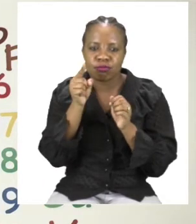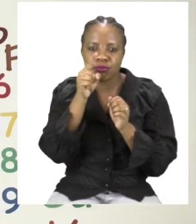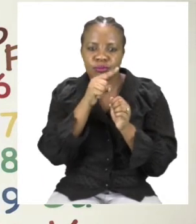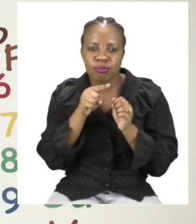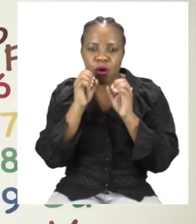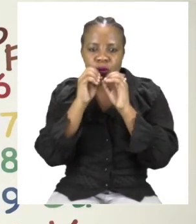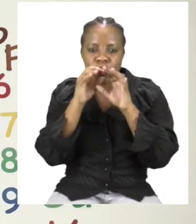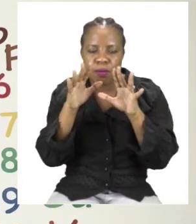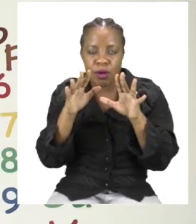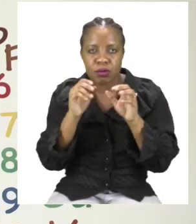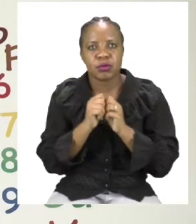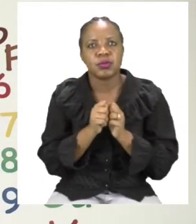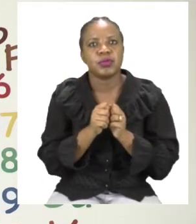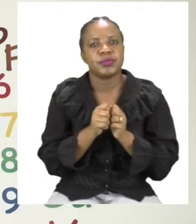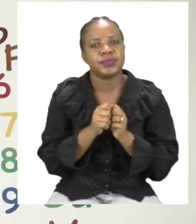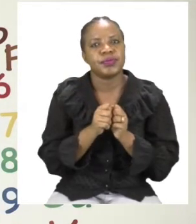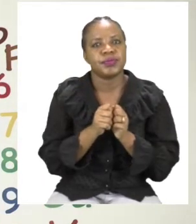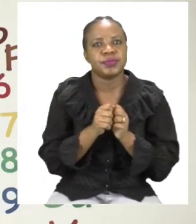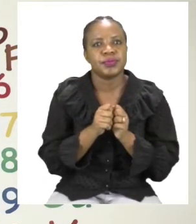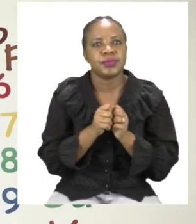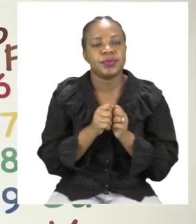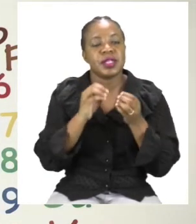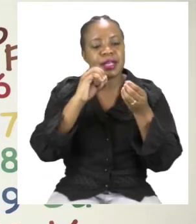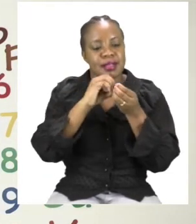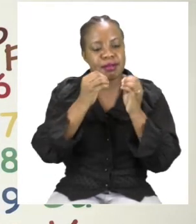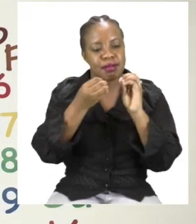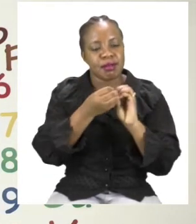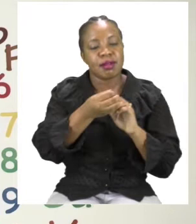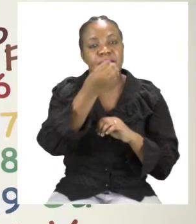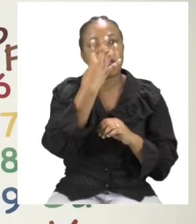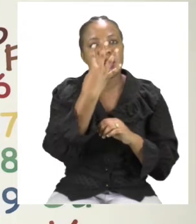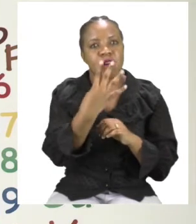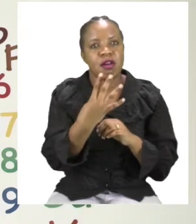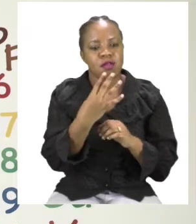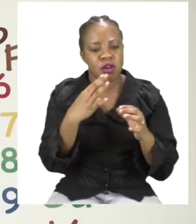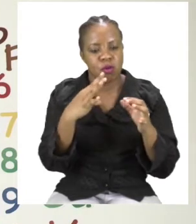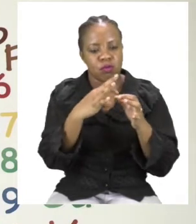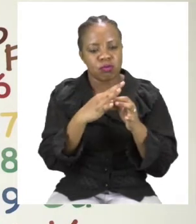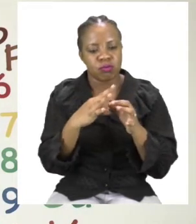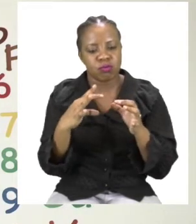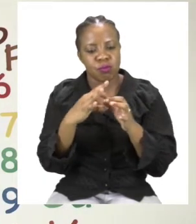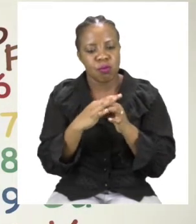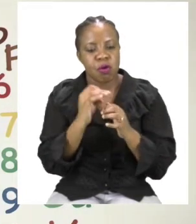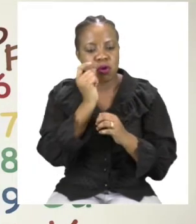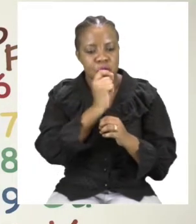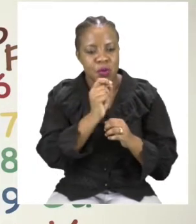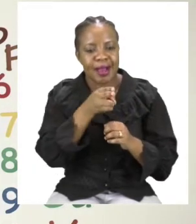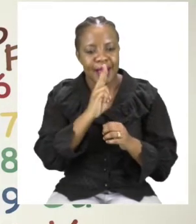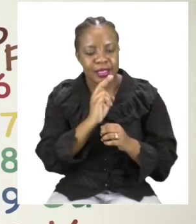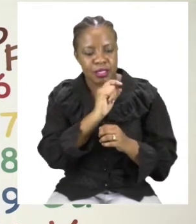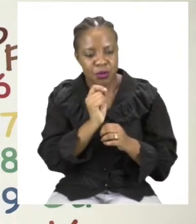answer. And for number 4, it is a chain where you have to write your answers as